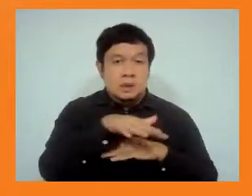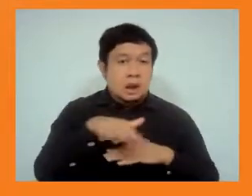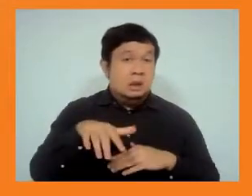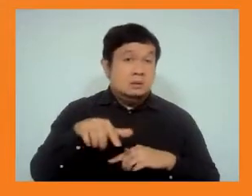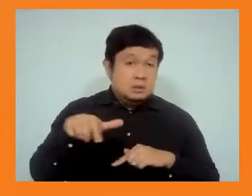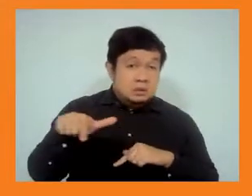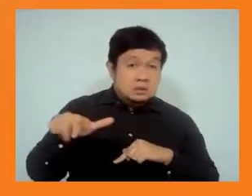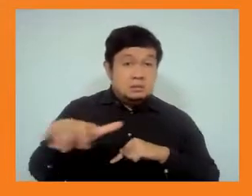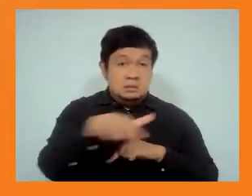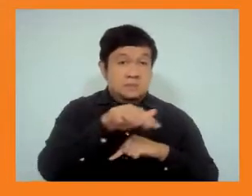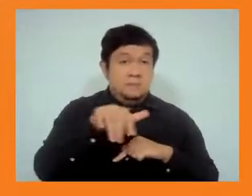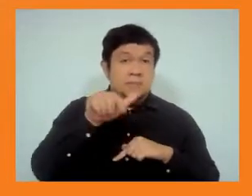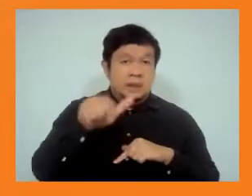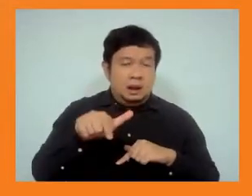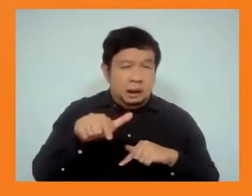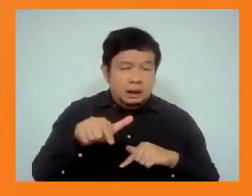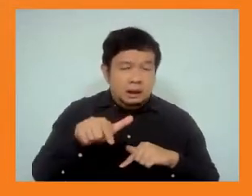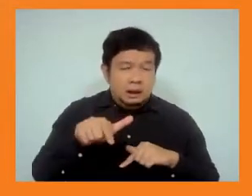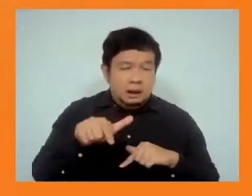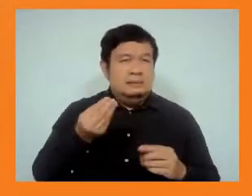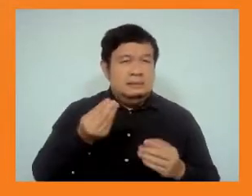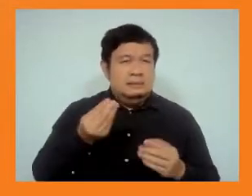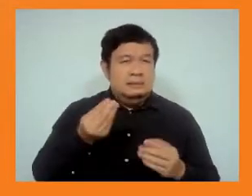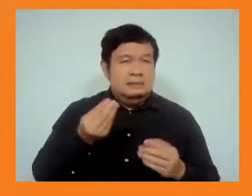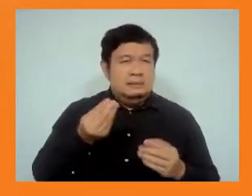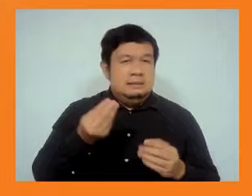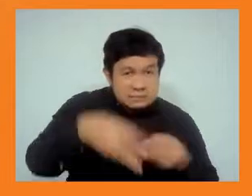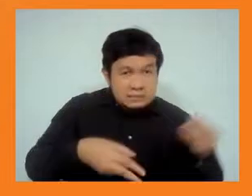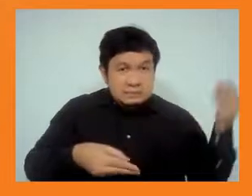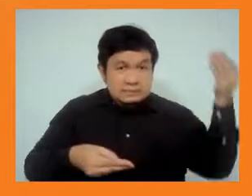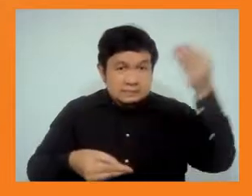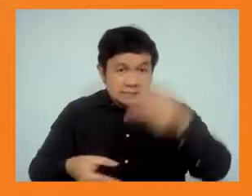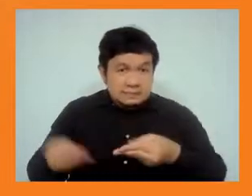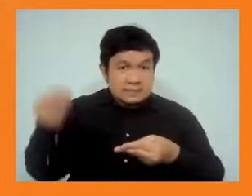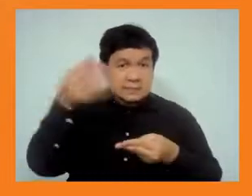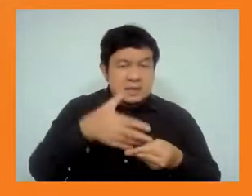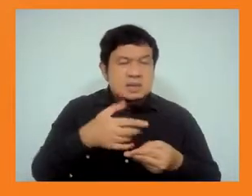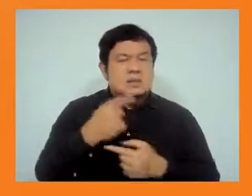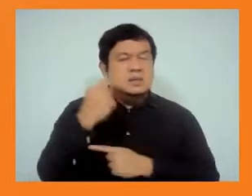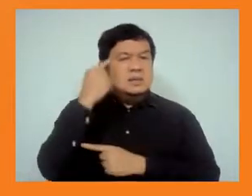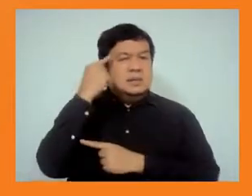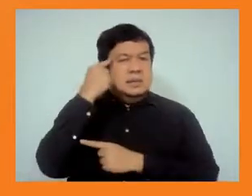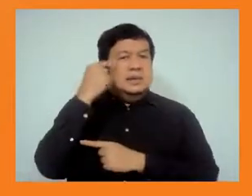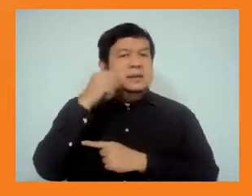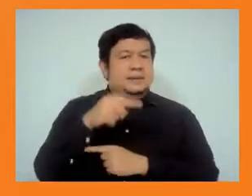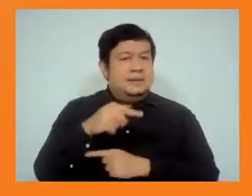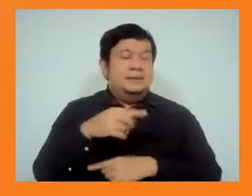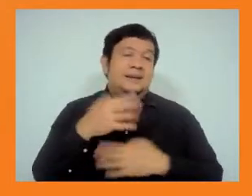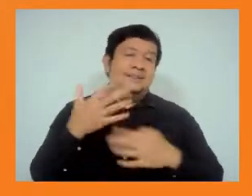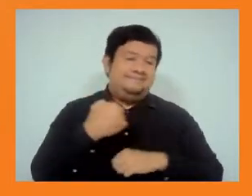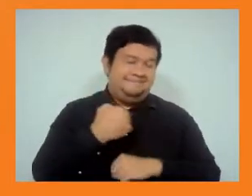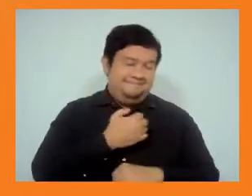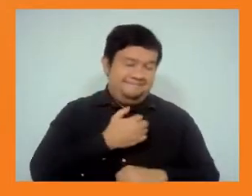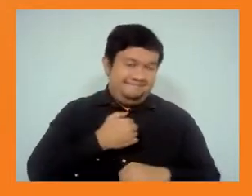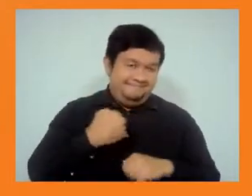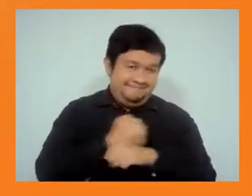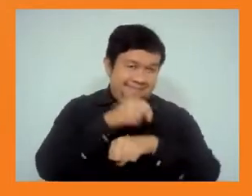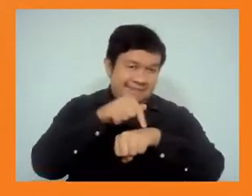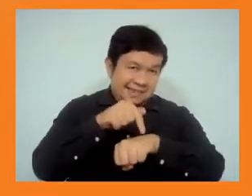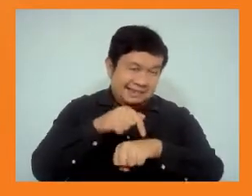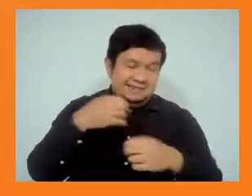place. He asked young Sabir Alam to enter the manhole. Sabir, being a first-timer, new entrant,